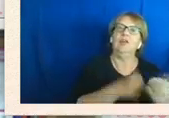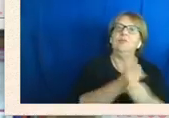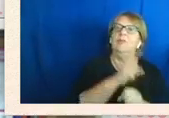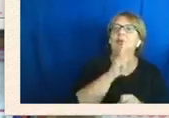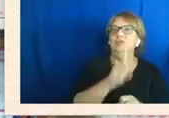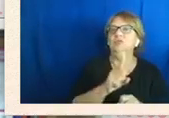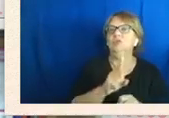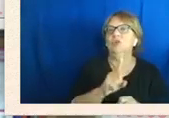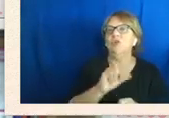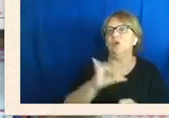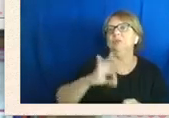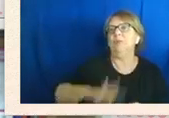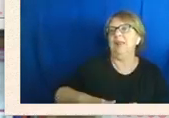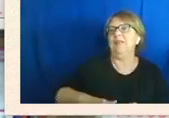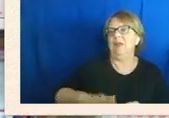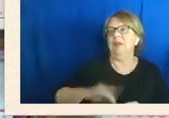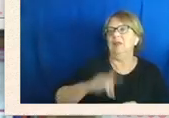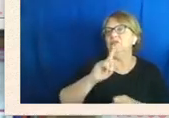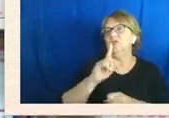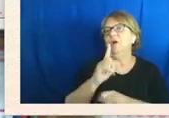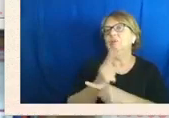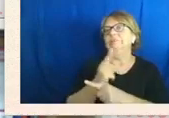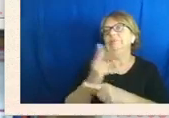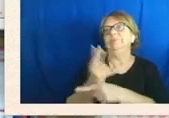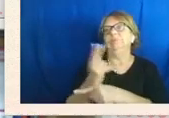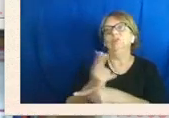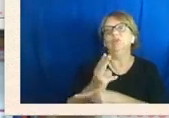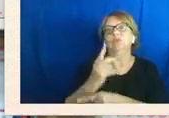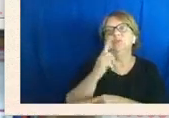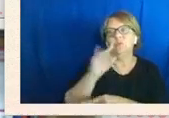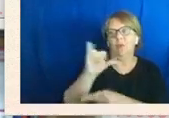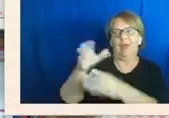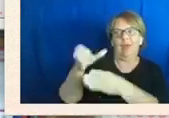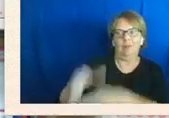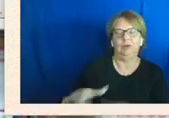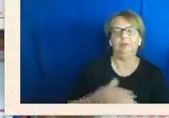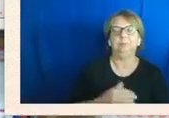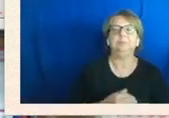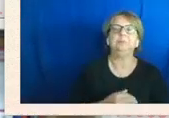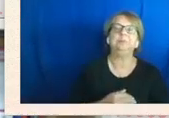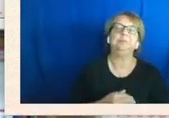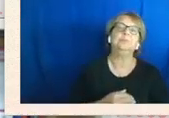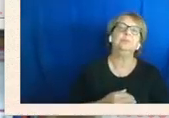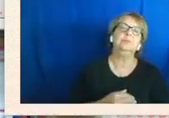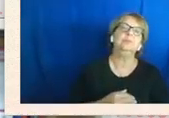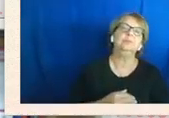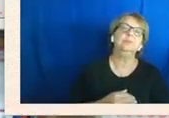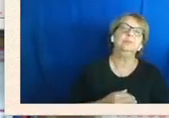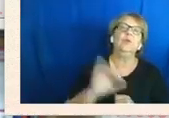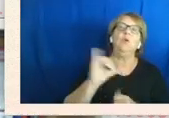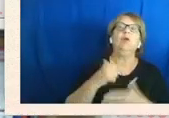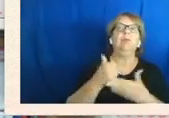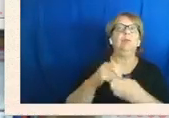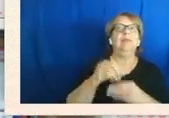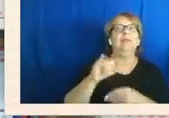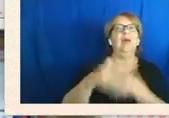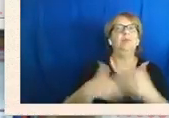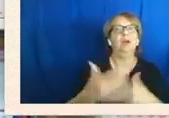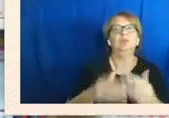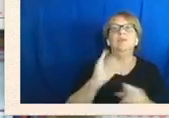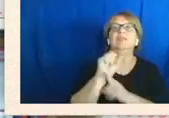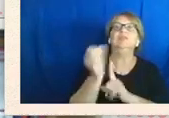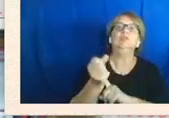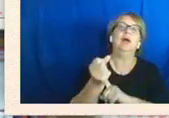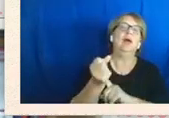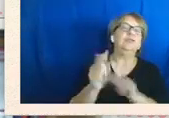being used for the beneficiary. We also assist in that process. So if there's a situation where somebody